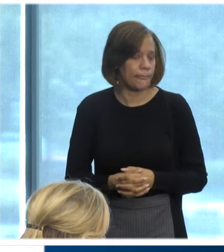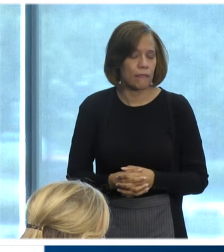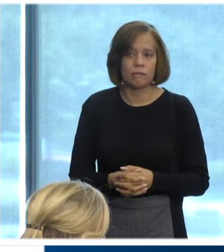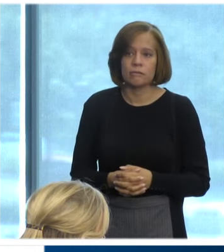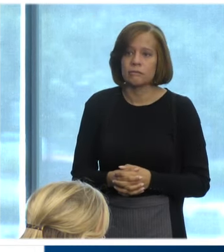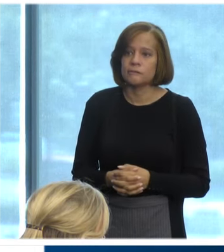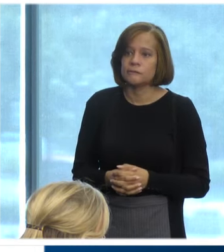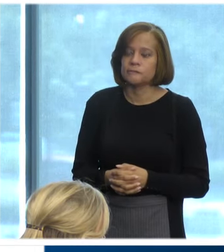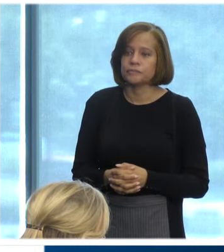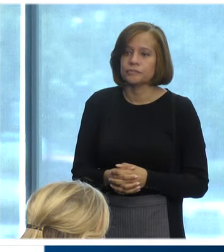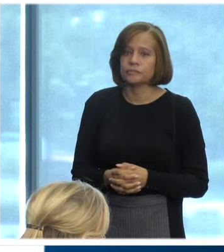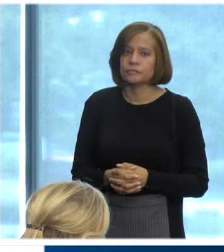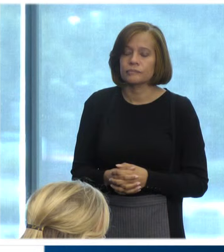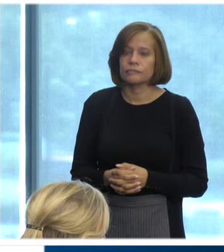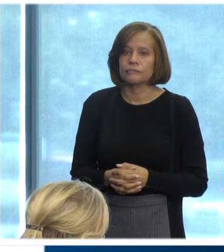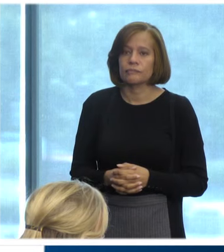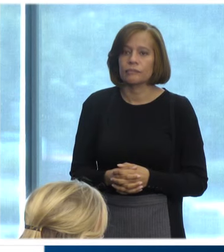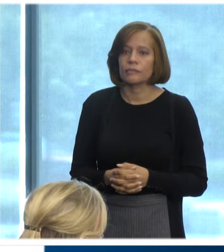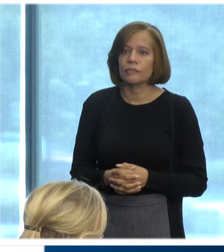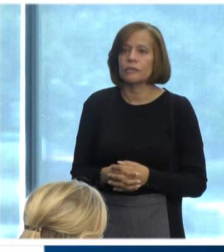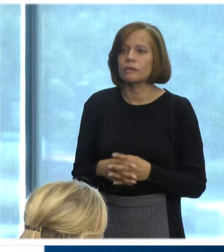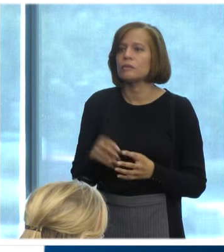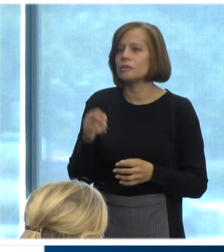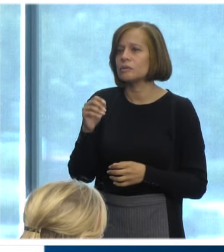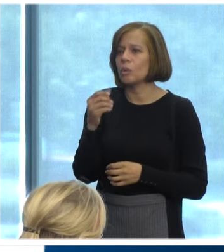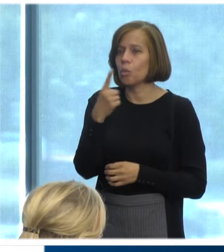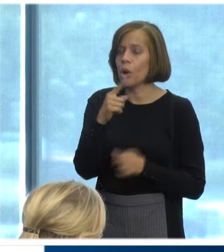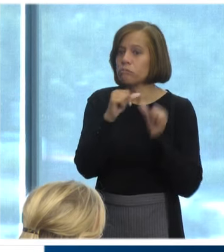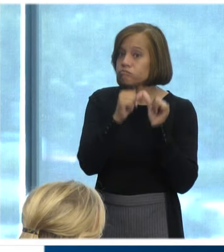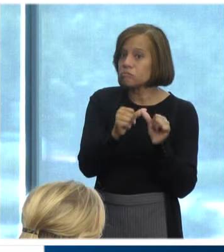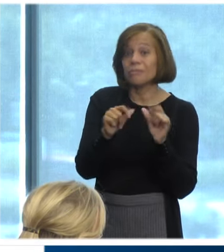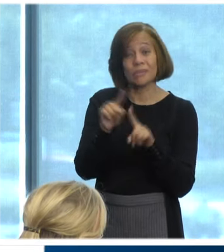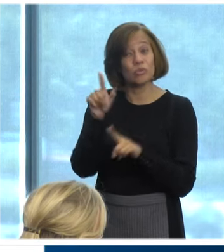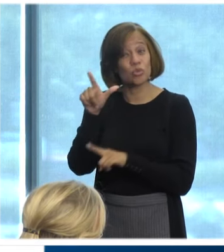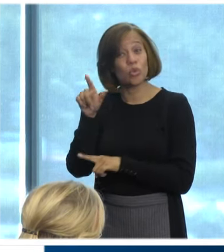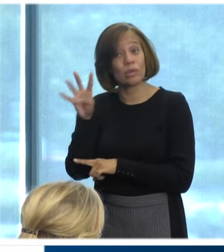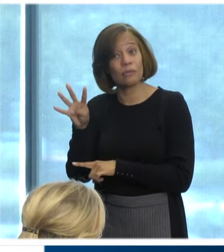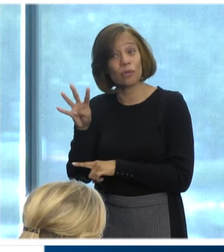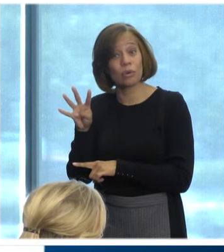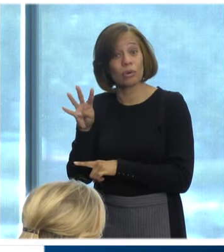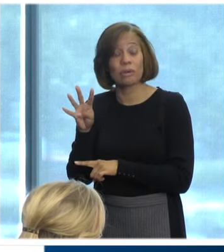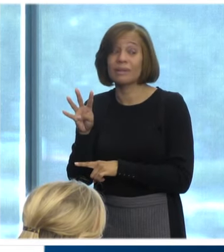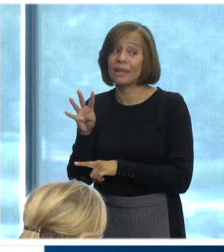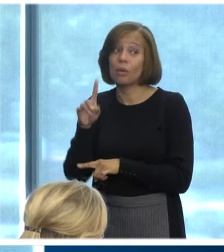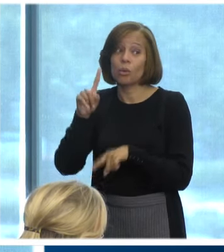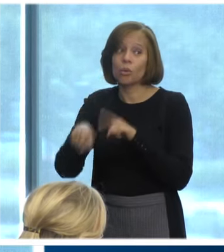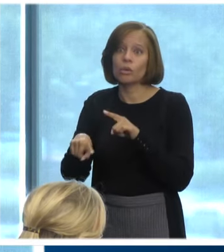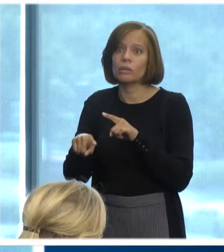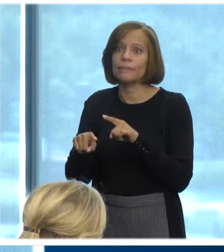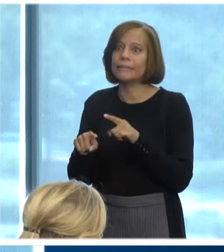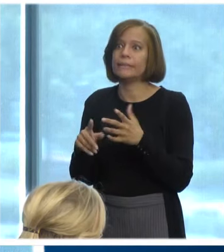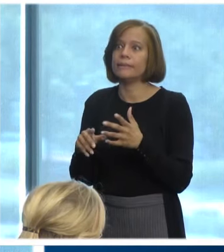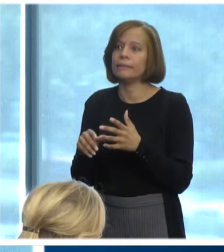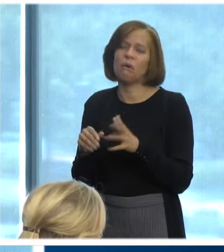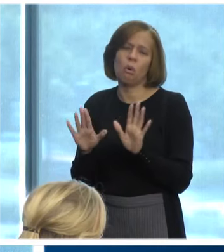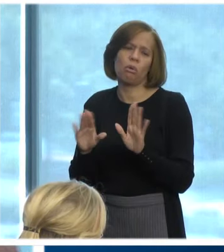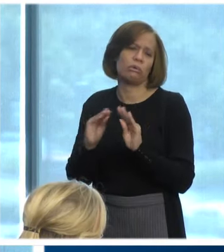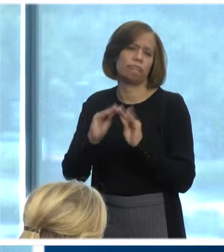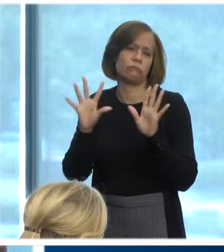So there is one sustained case, but there are 24 of them that could not be disproved. And we also learned a lot